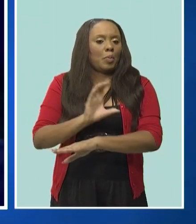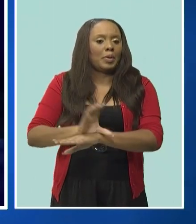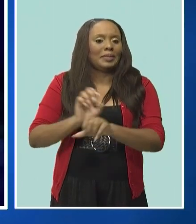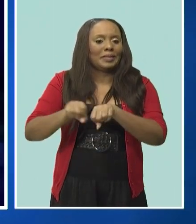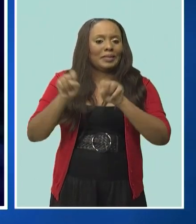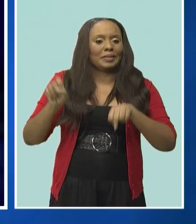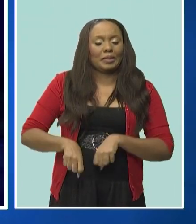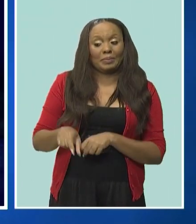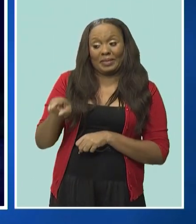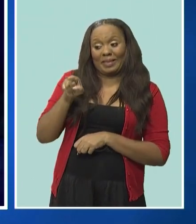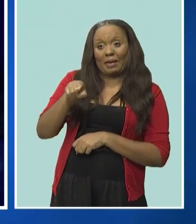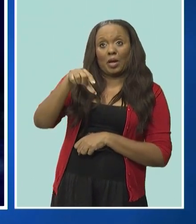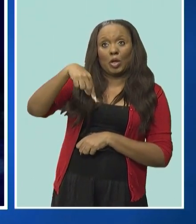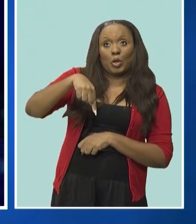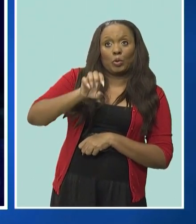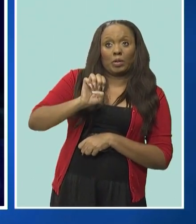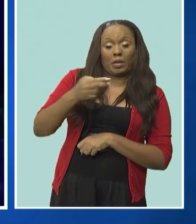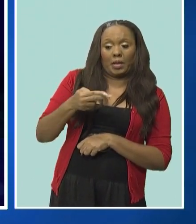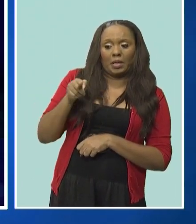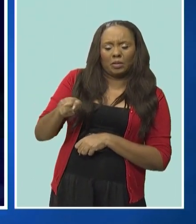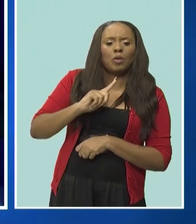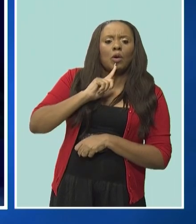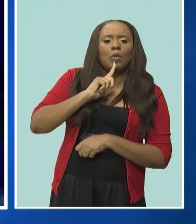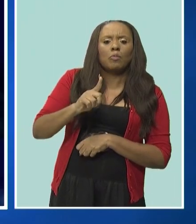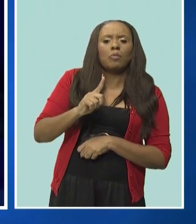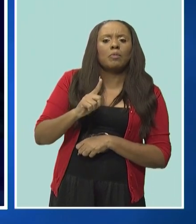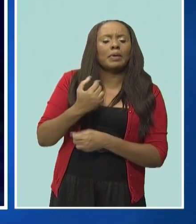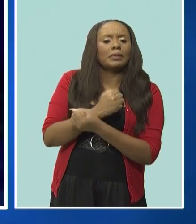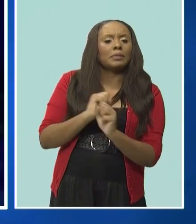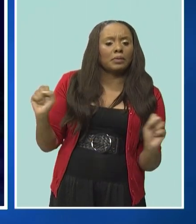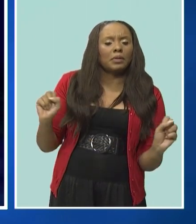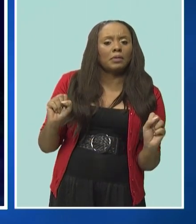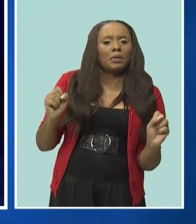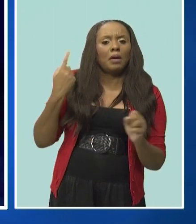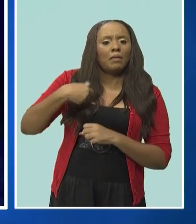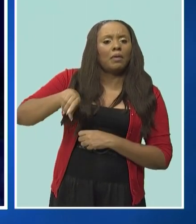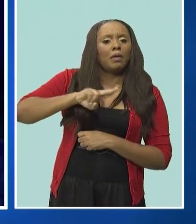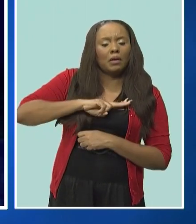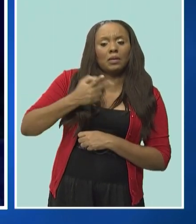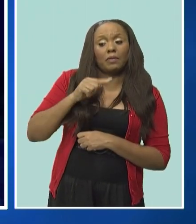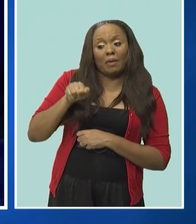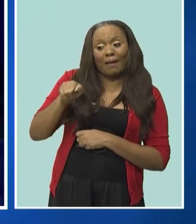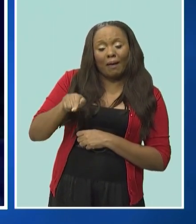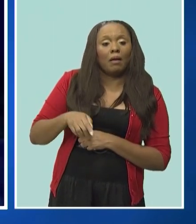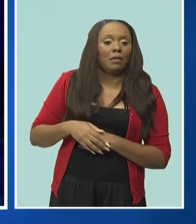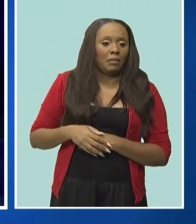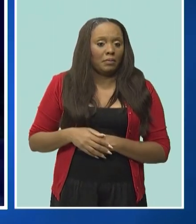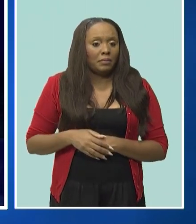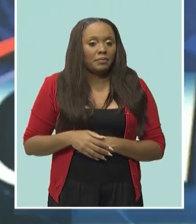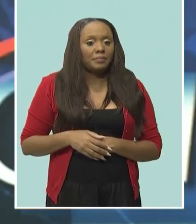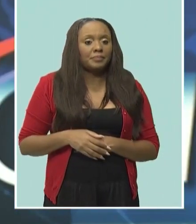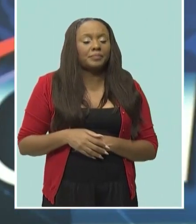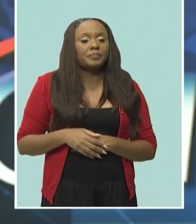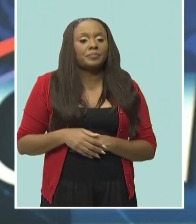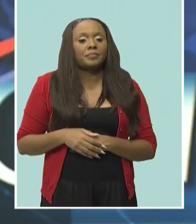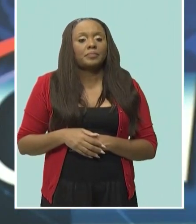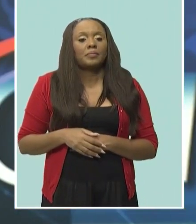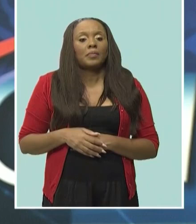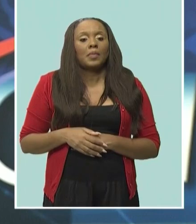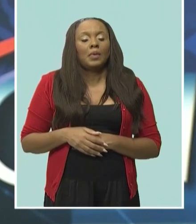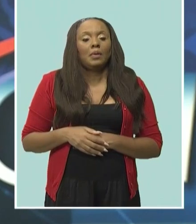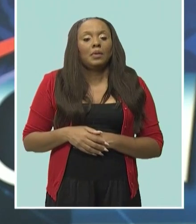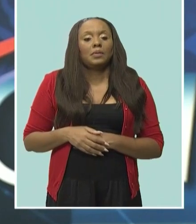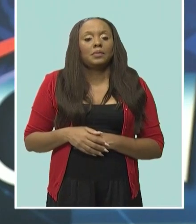only cutting edge, but they also are as secure as we need them to be for that facility going forward. He